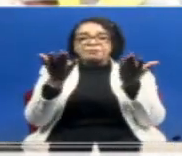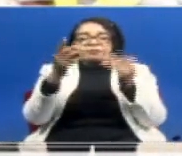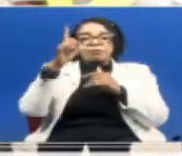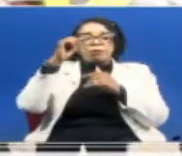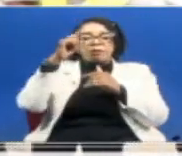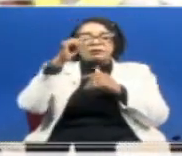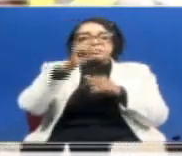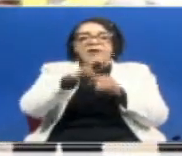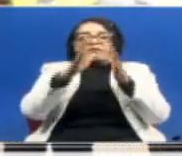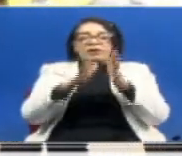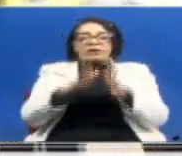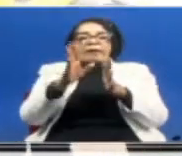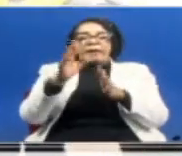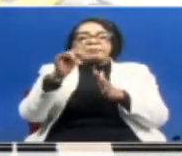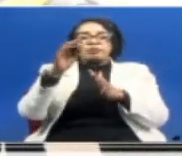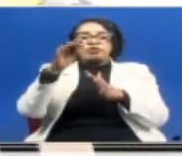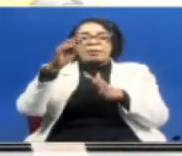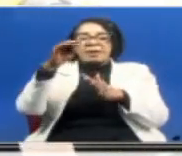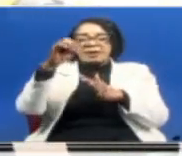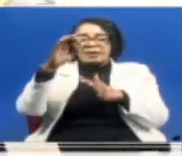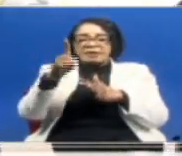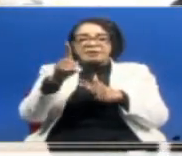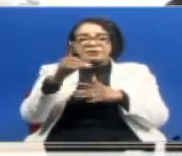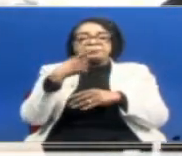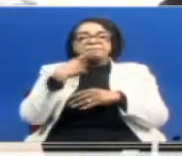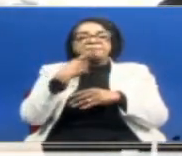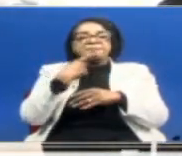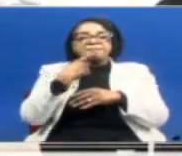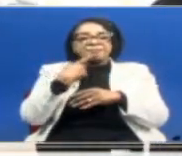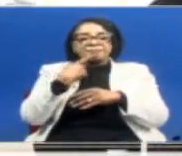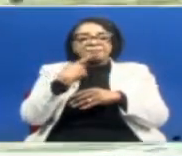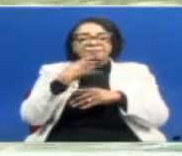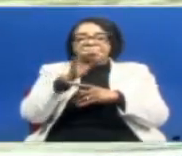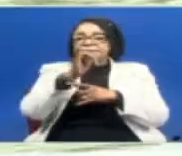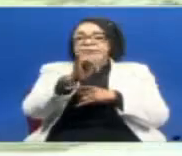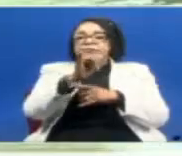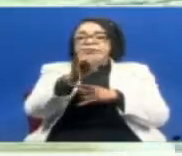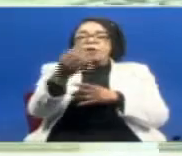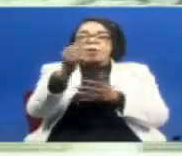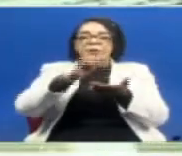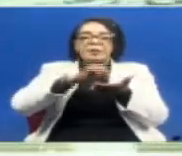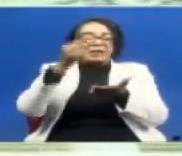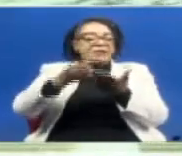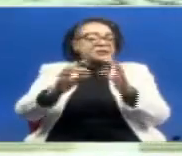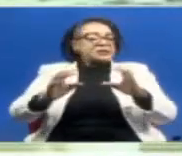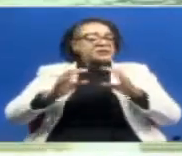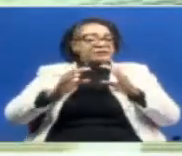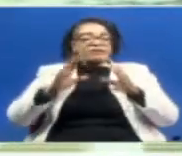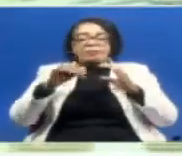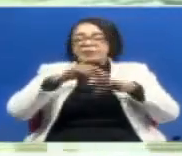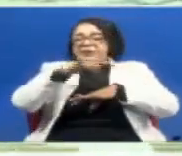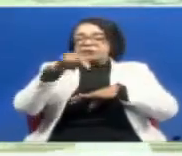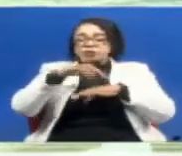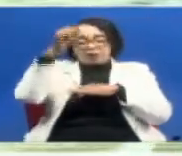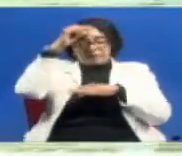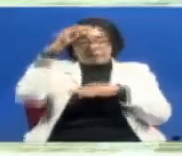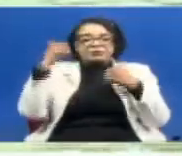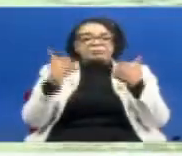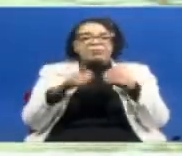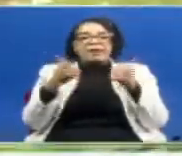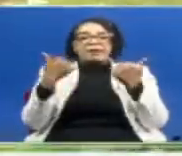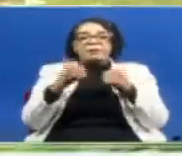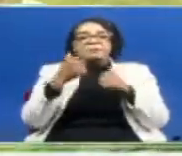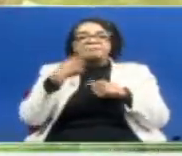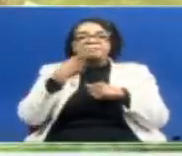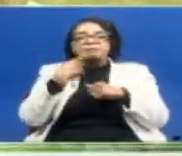Abdul Swamad Sharif has denied receiving any El Nino funds or grants from the national government, indicating they have only